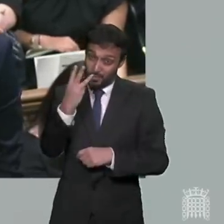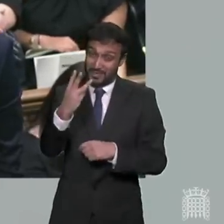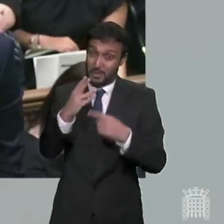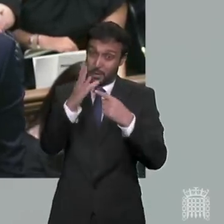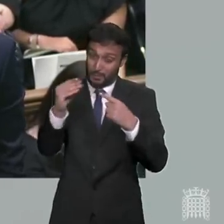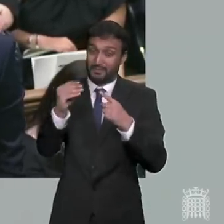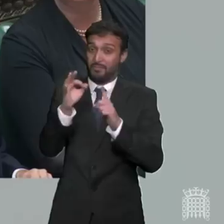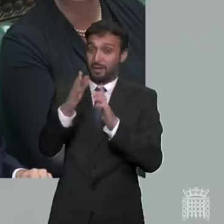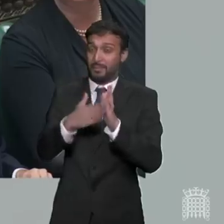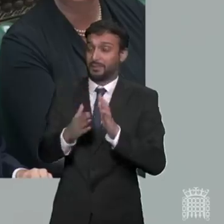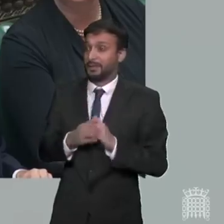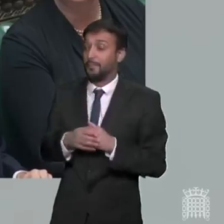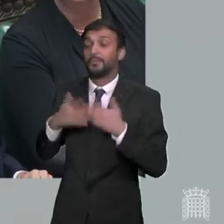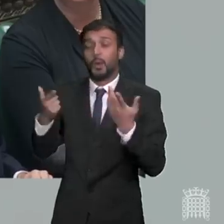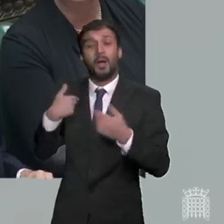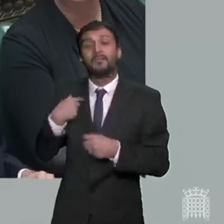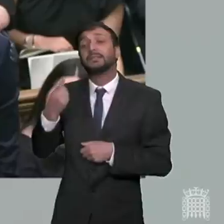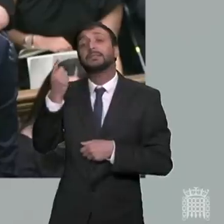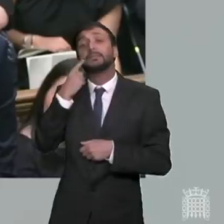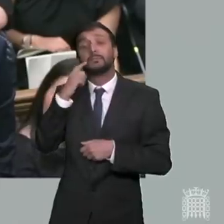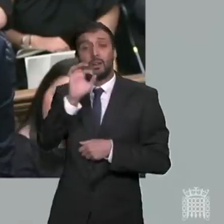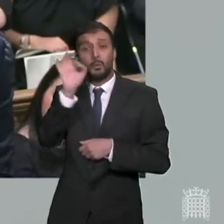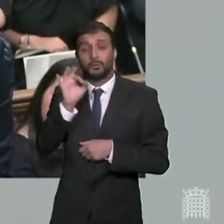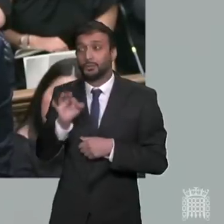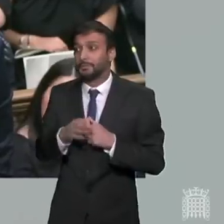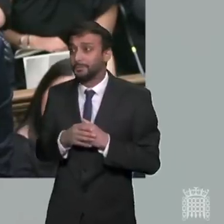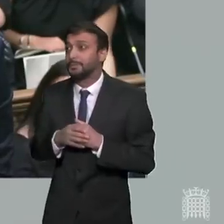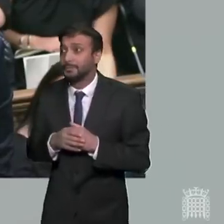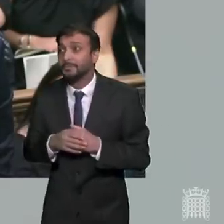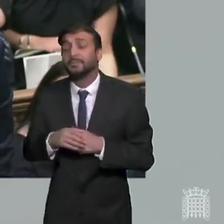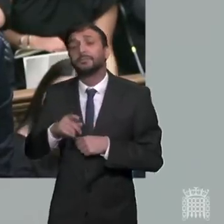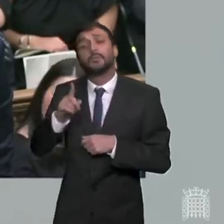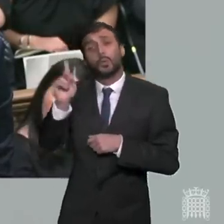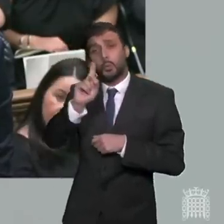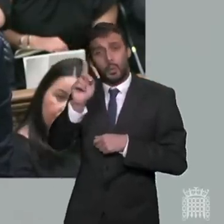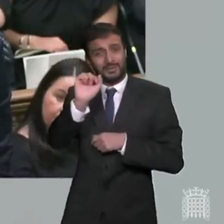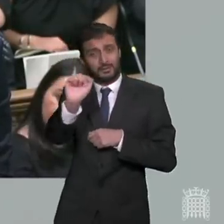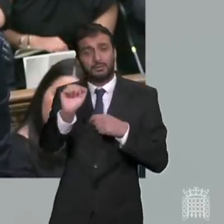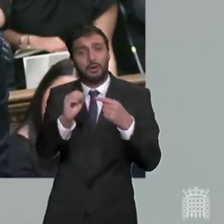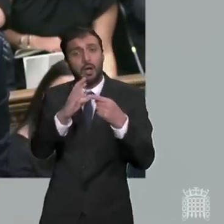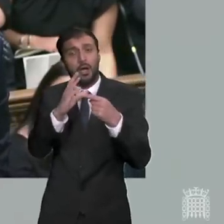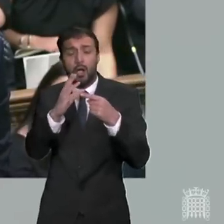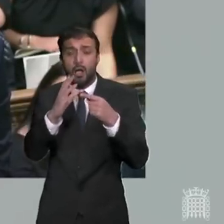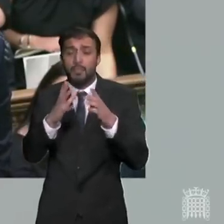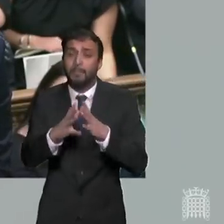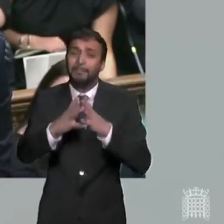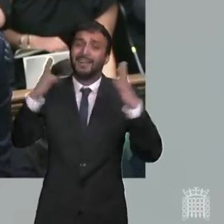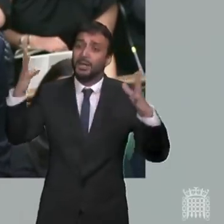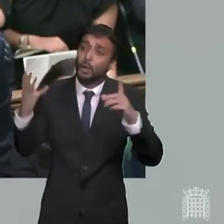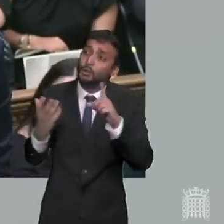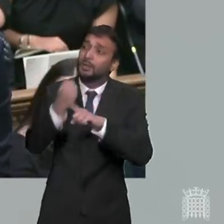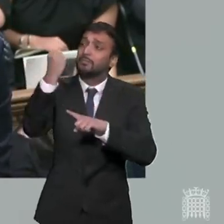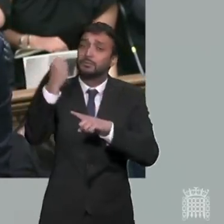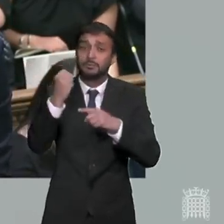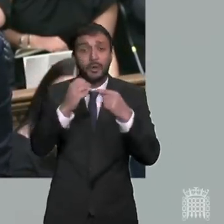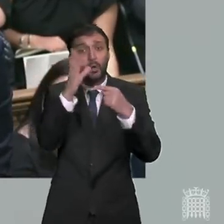simple question. What does he consider to be the greatest achievement of the Conservative Party in government since